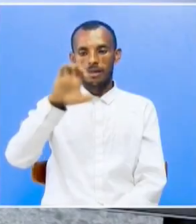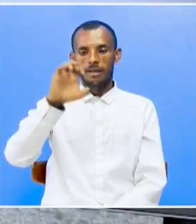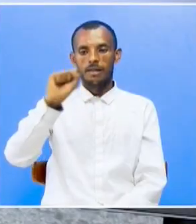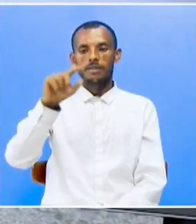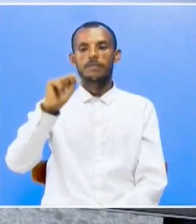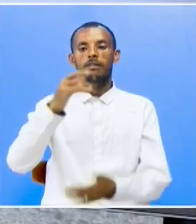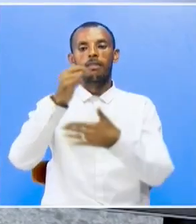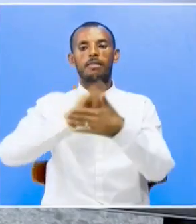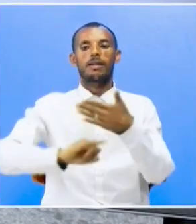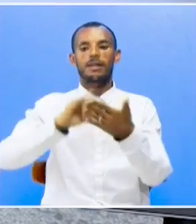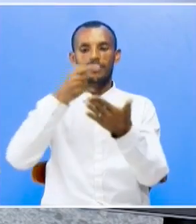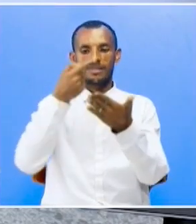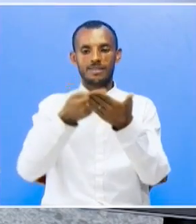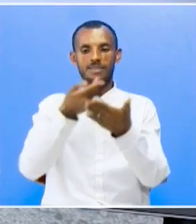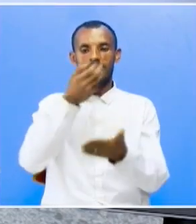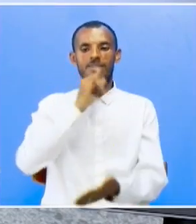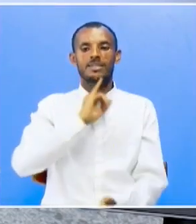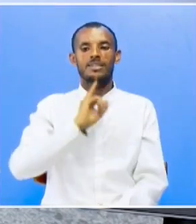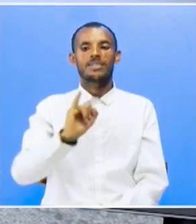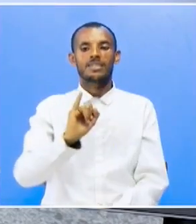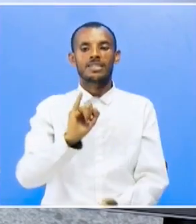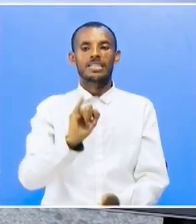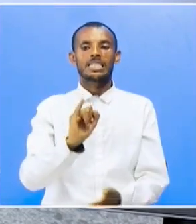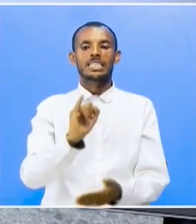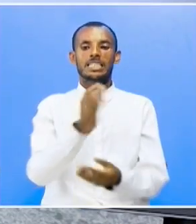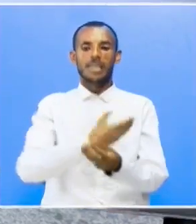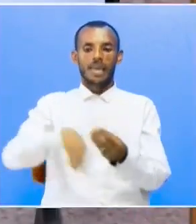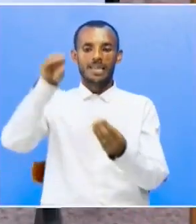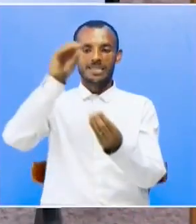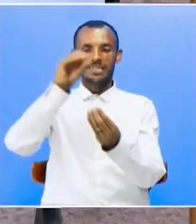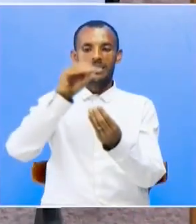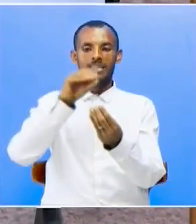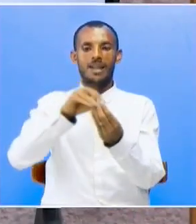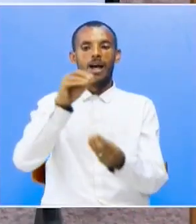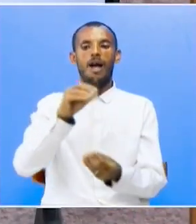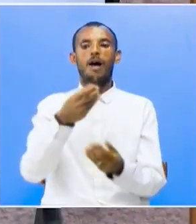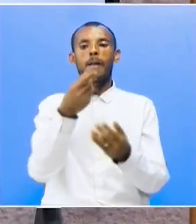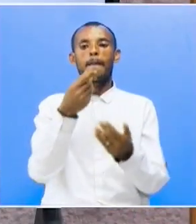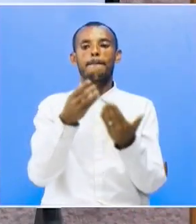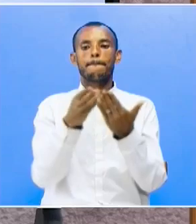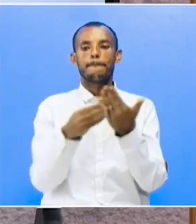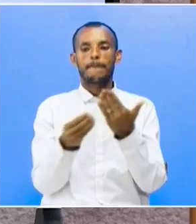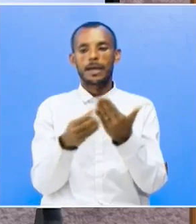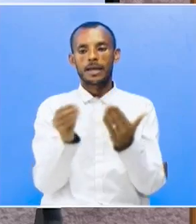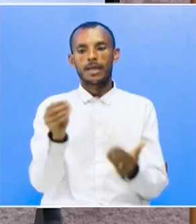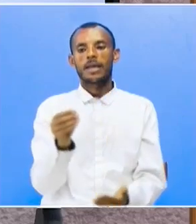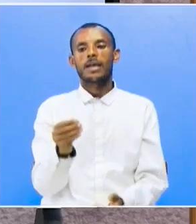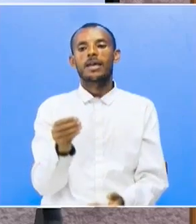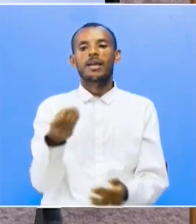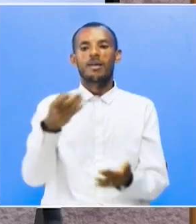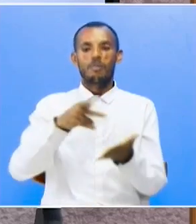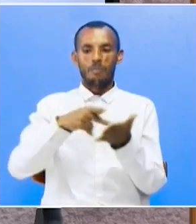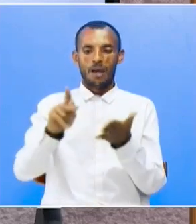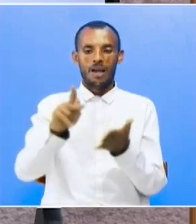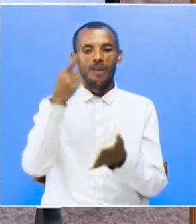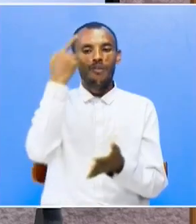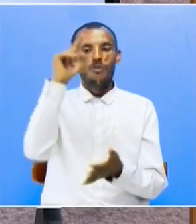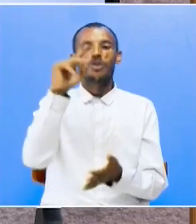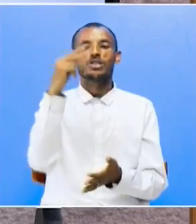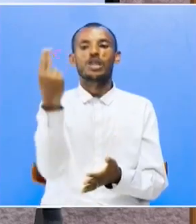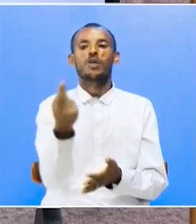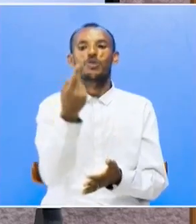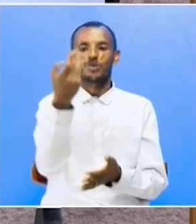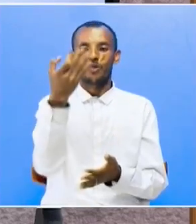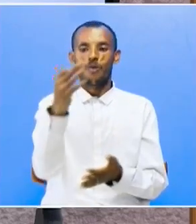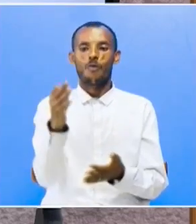This is the extra money paid for the use of money. For example, if